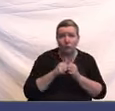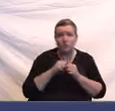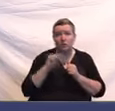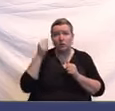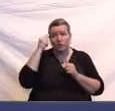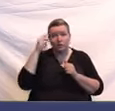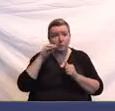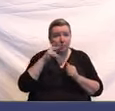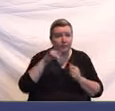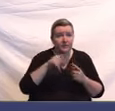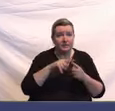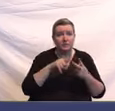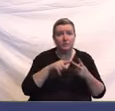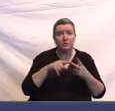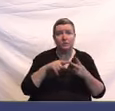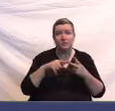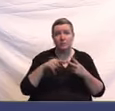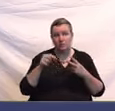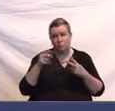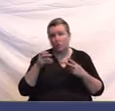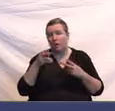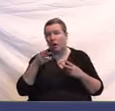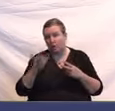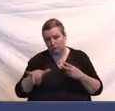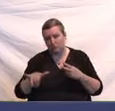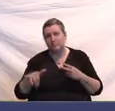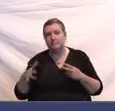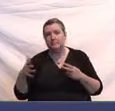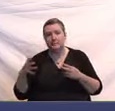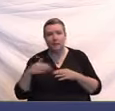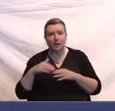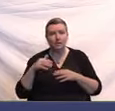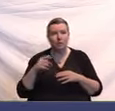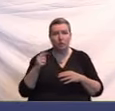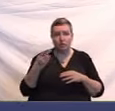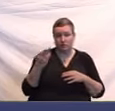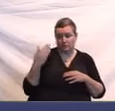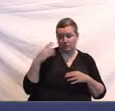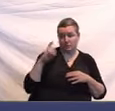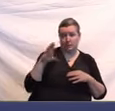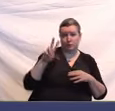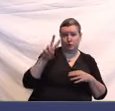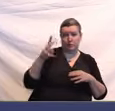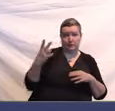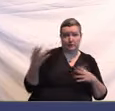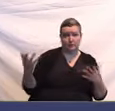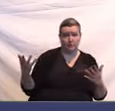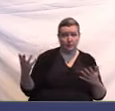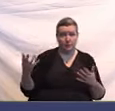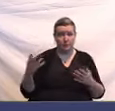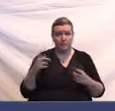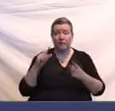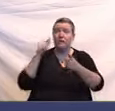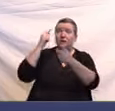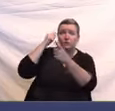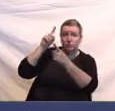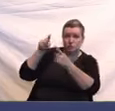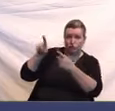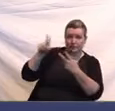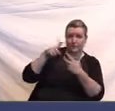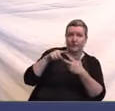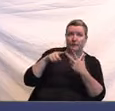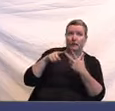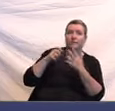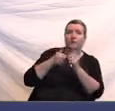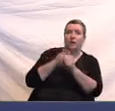point, communicate with them at all on Thursday, December 2nd? For you, Governor, I'd like to follow up on the vaccination testing situation in